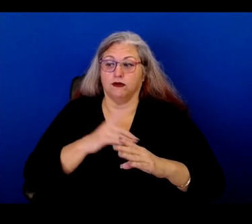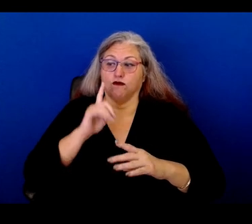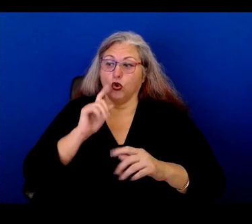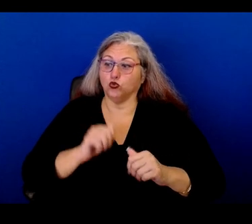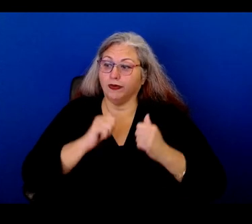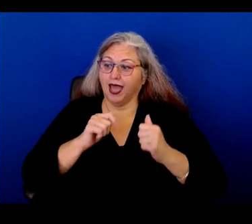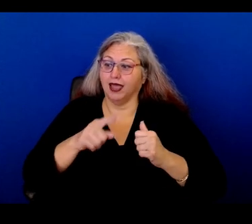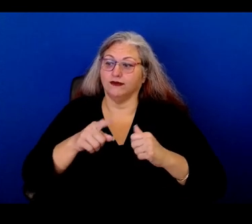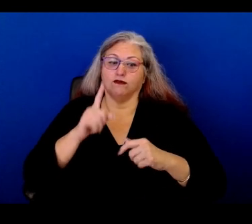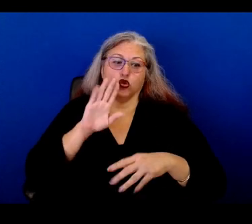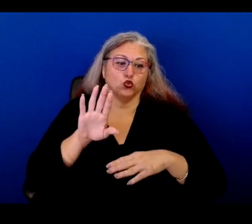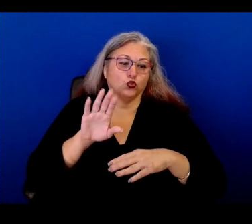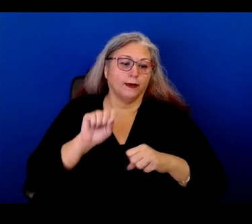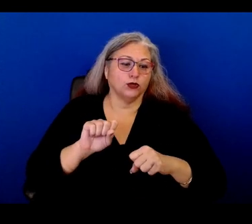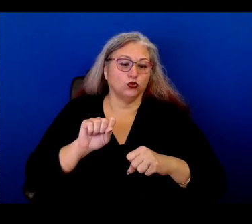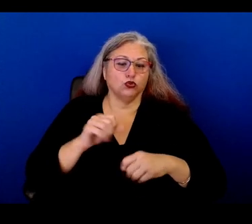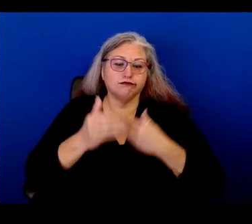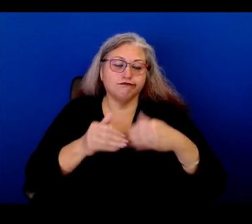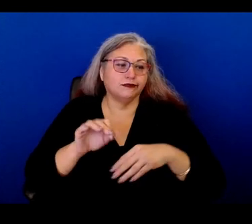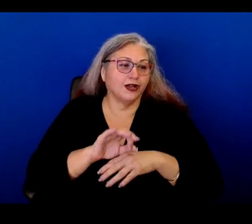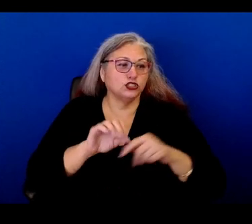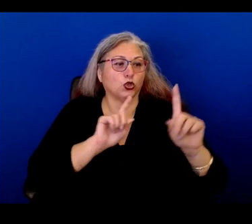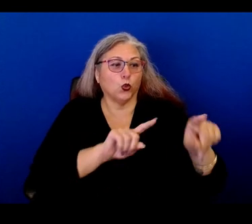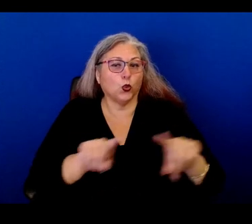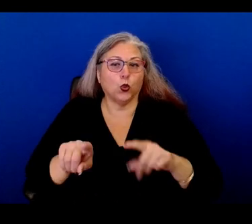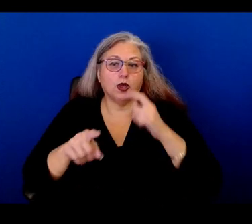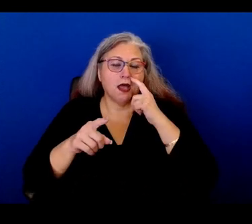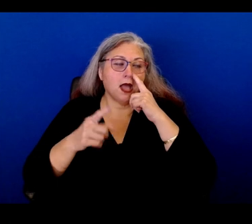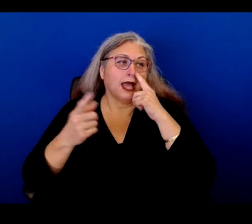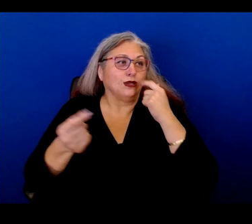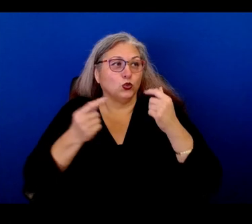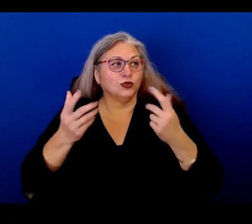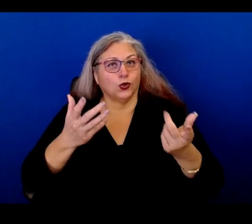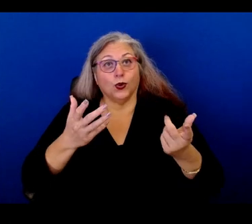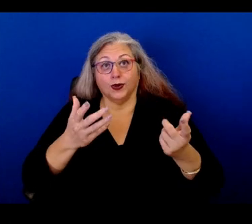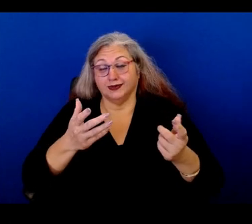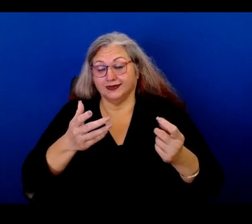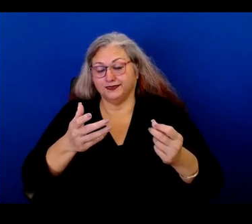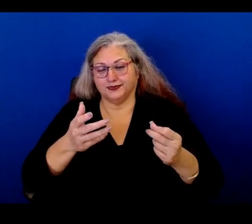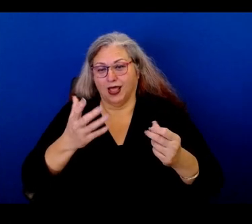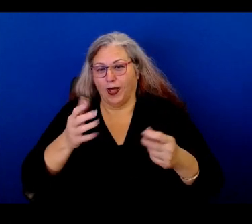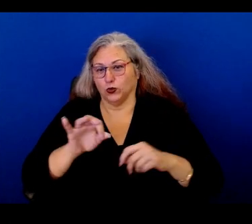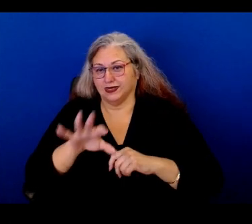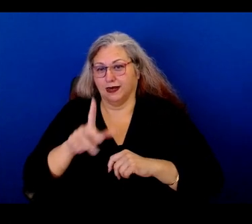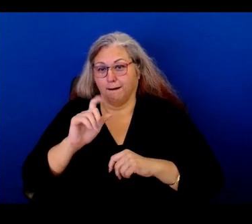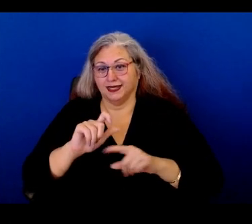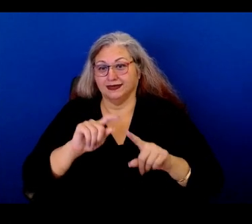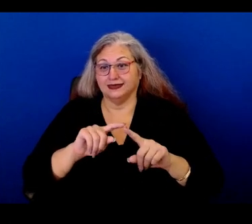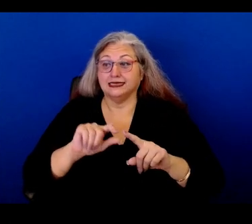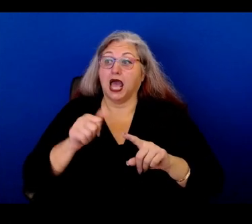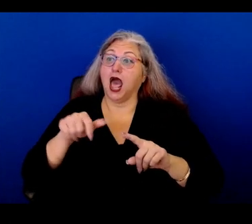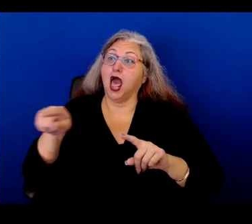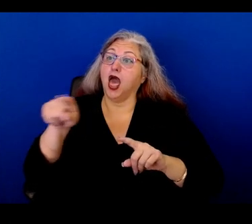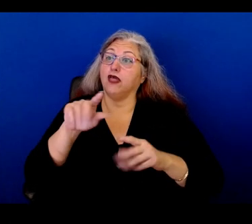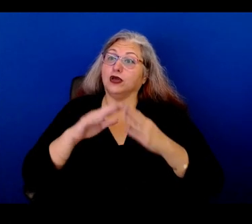being able to function, to get places. And so, you know, that's, I just want to say that, because in other places